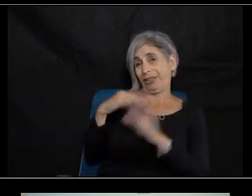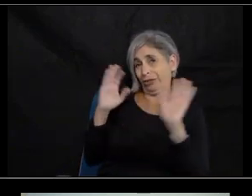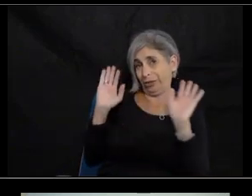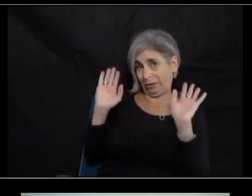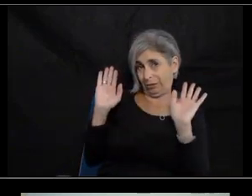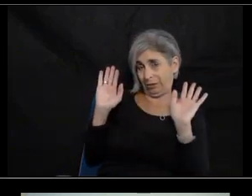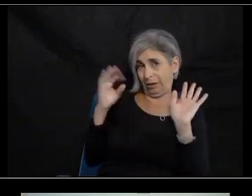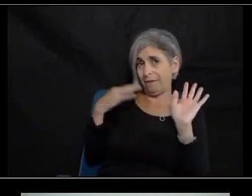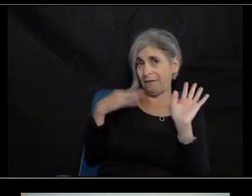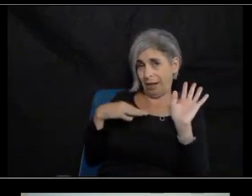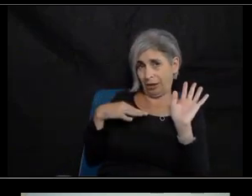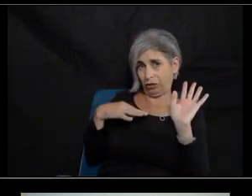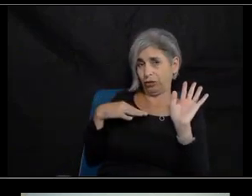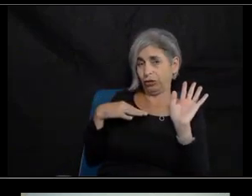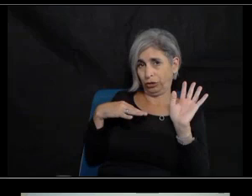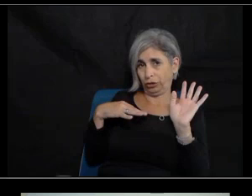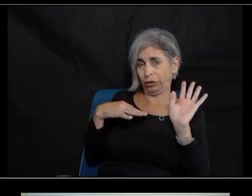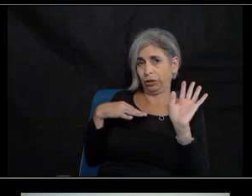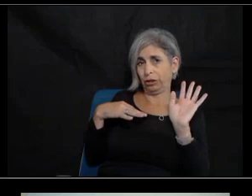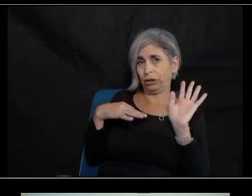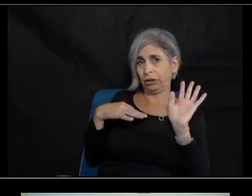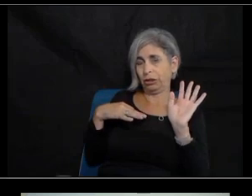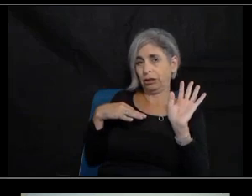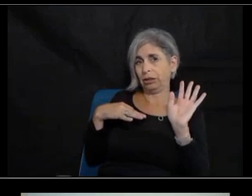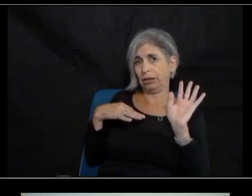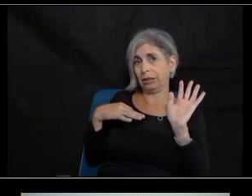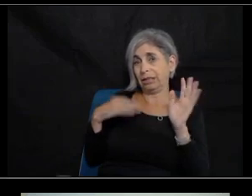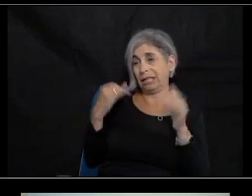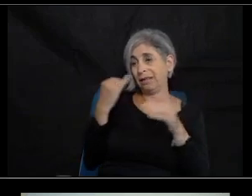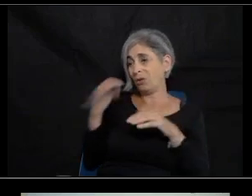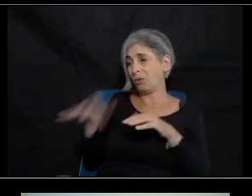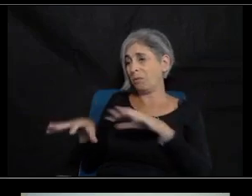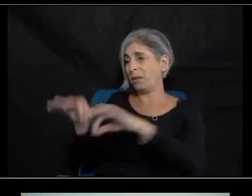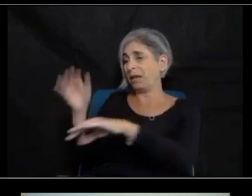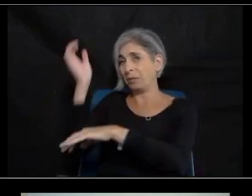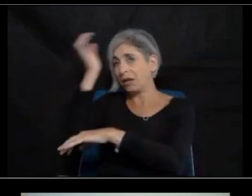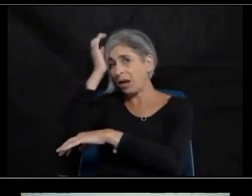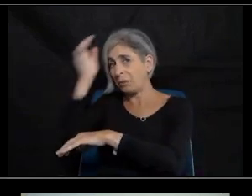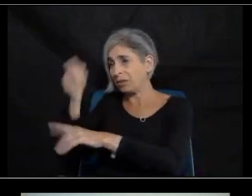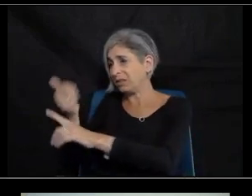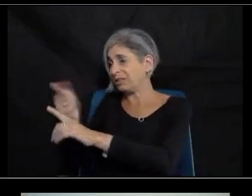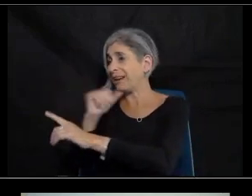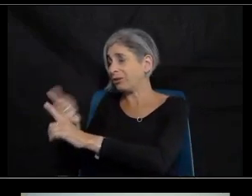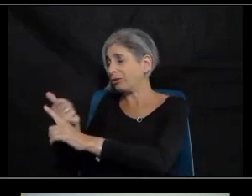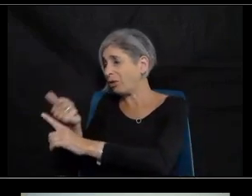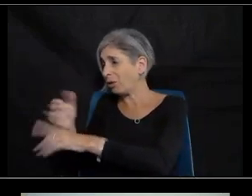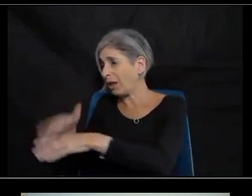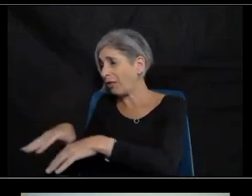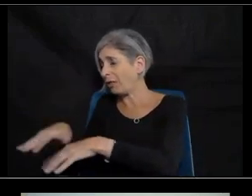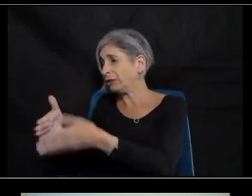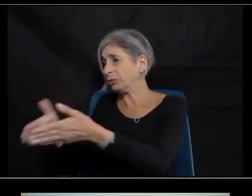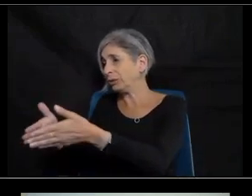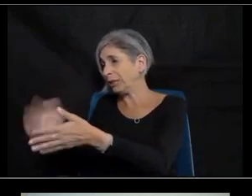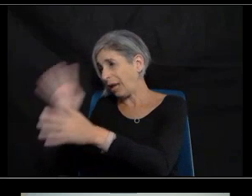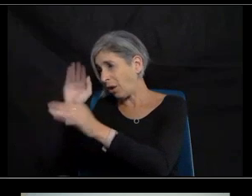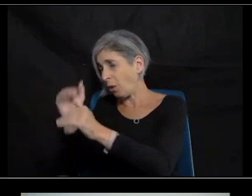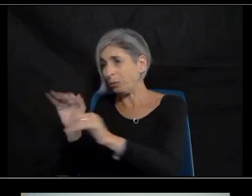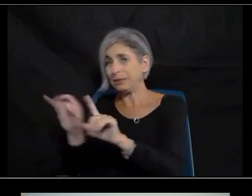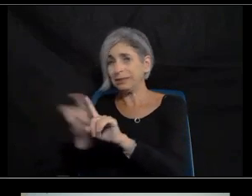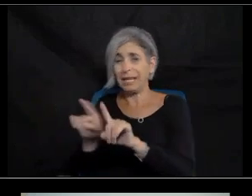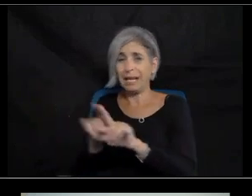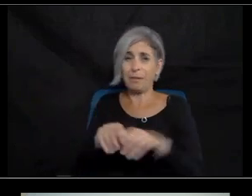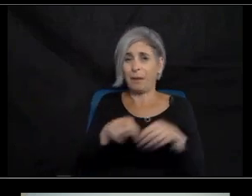you know, some individuals will pick up trash that's not their own on the streets. And so I want to give everyone an opportunity that feels that they